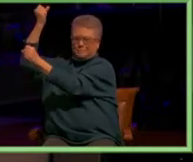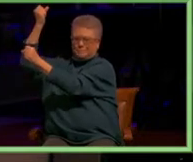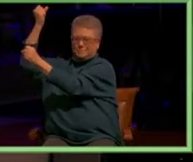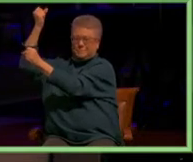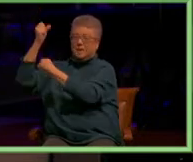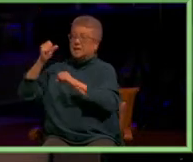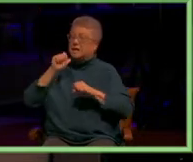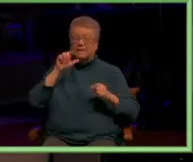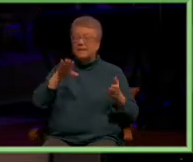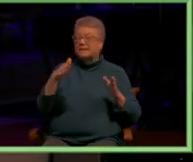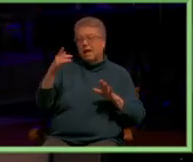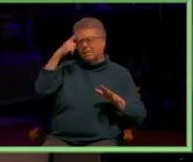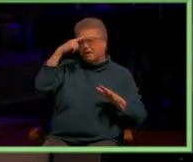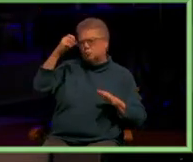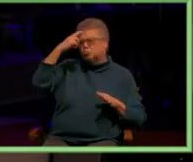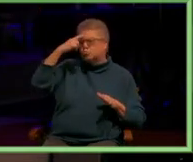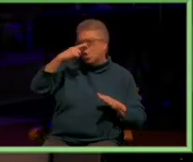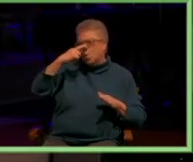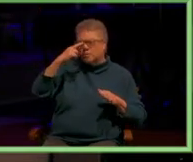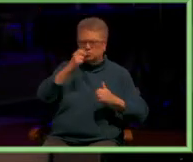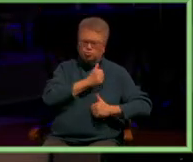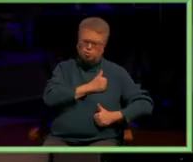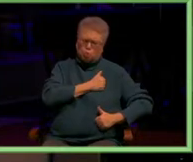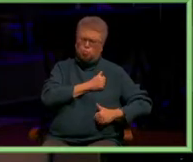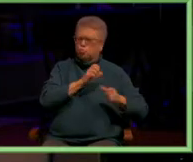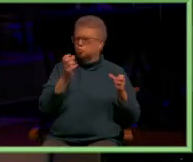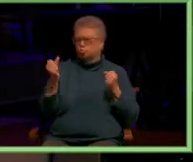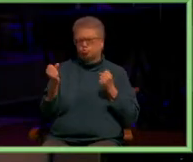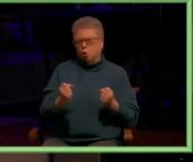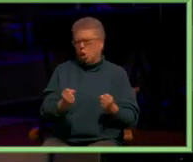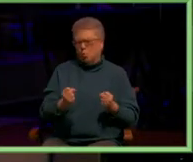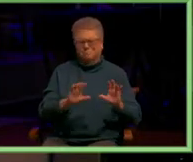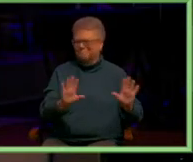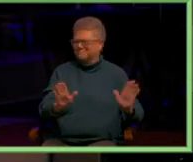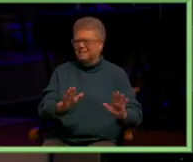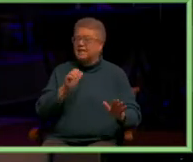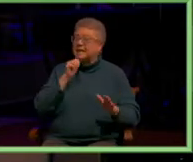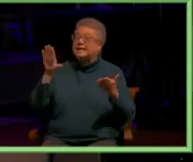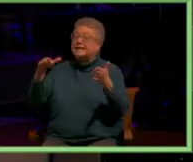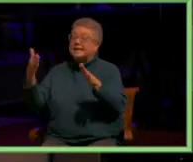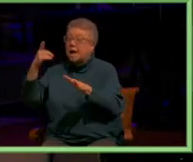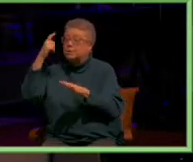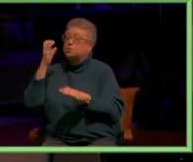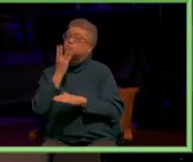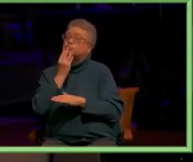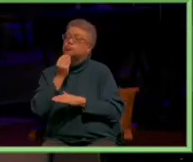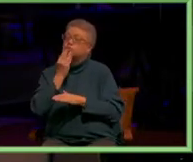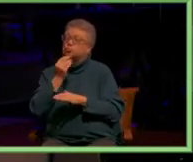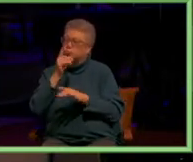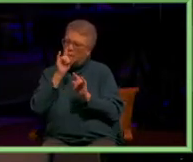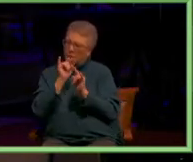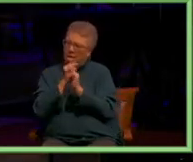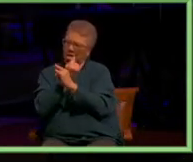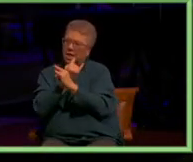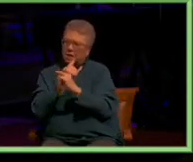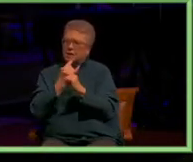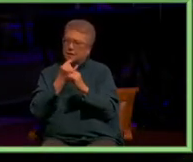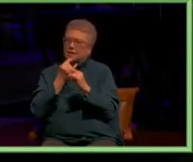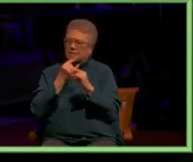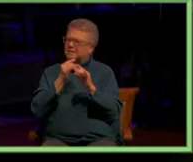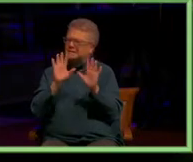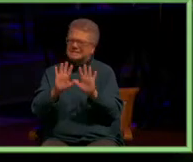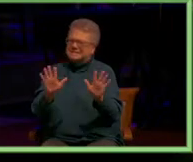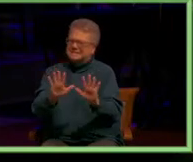Roman soldiers were stronger than God in the flesh. He did not die on the cross because the Jews were more cunning than God in the flesh. He did